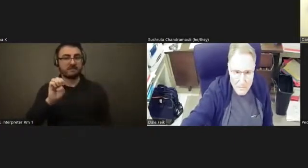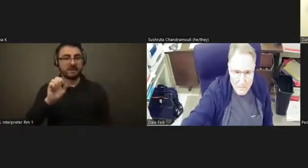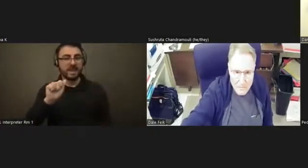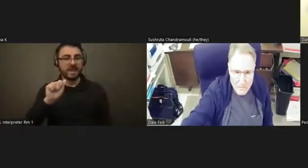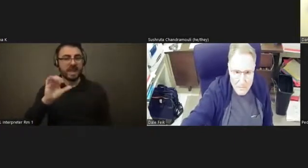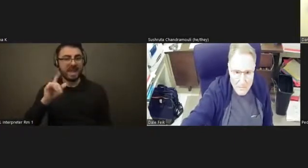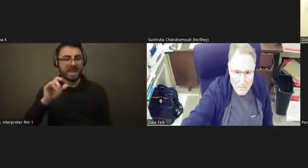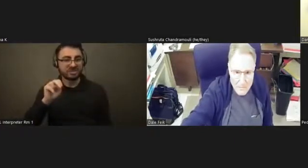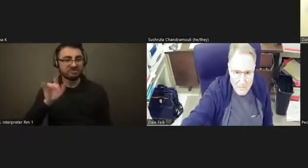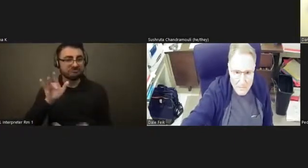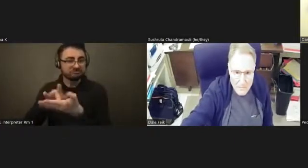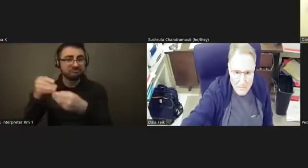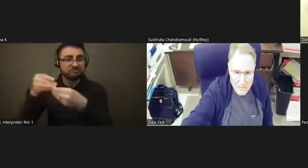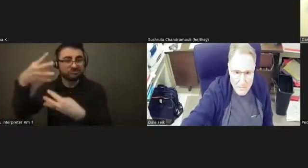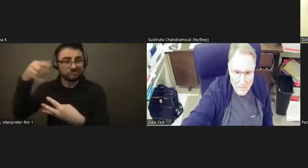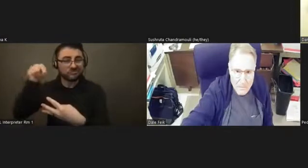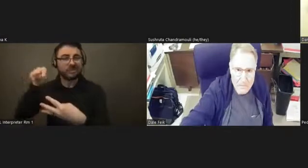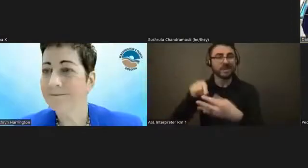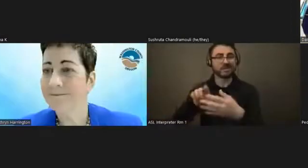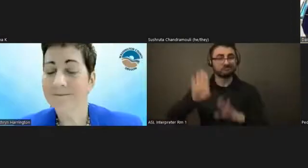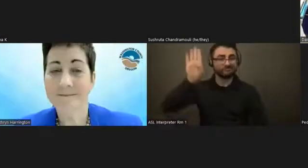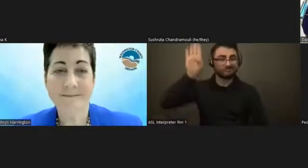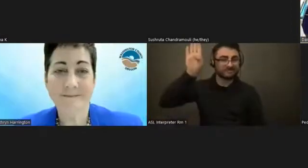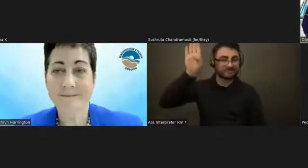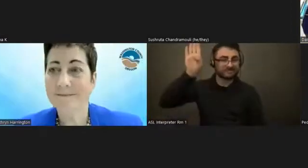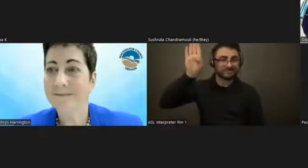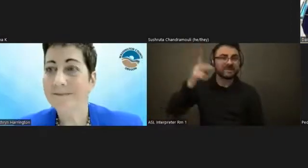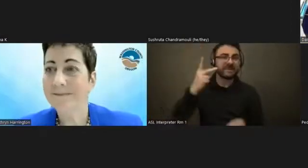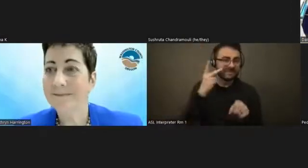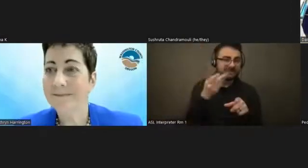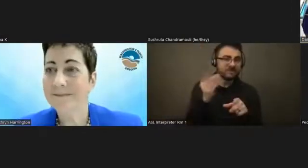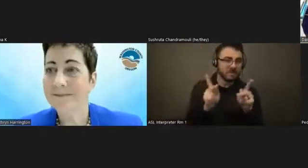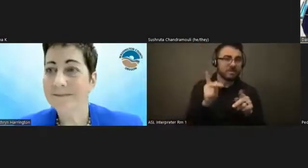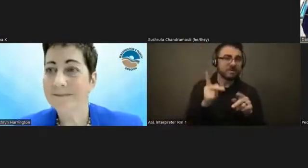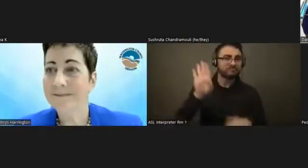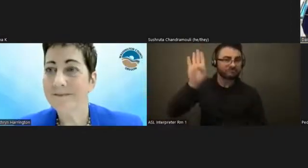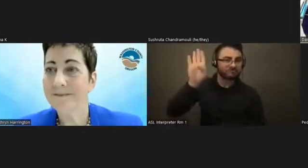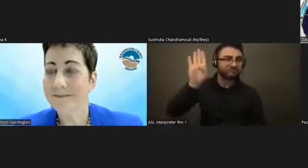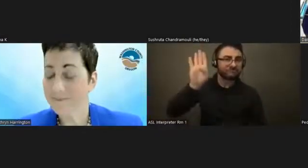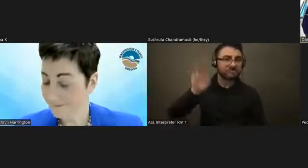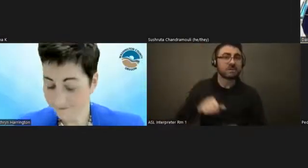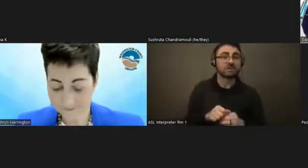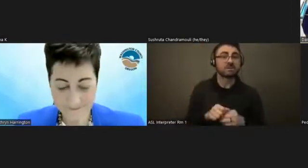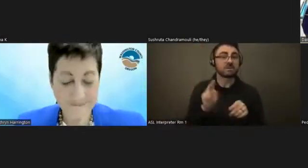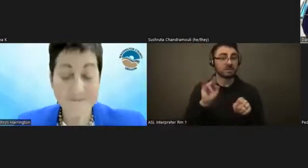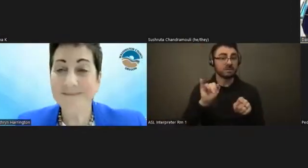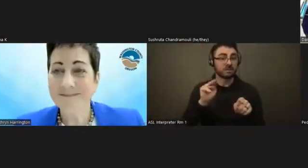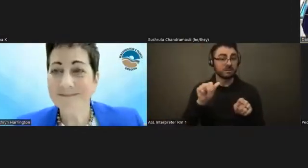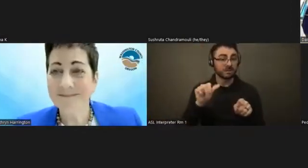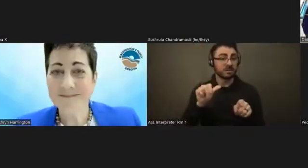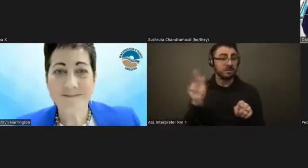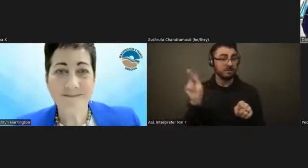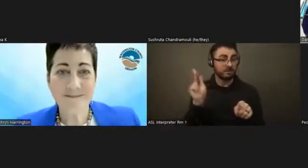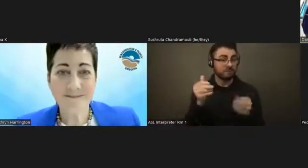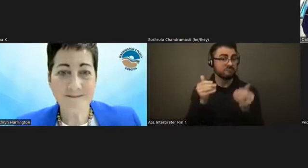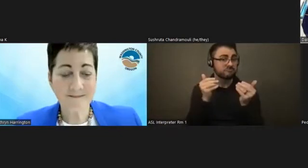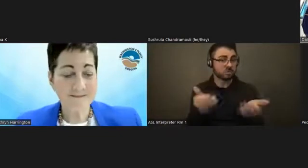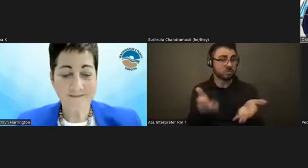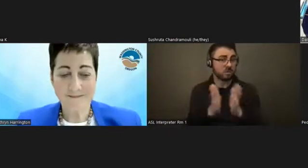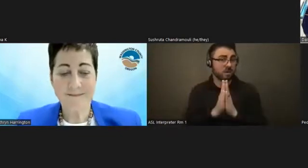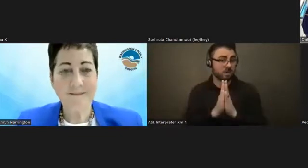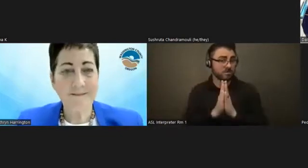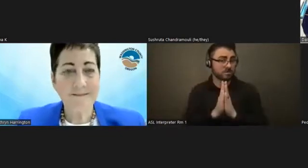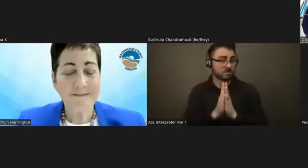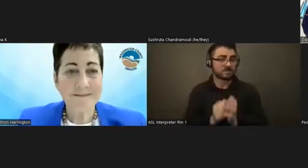already got a few people using it. And so Nina K, if you want to go ahead and ask your question. Yes, I noticed